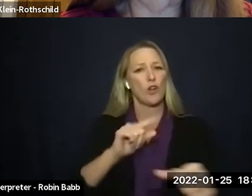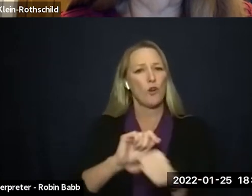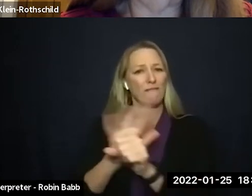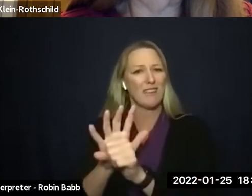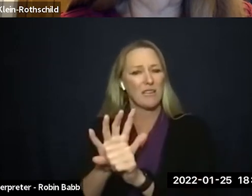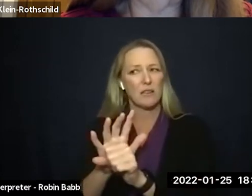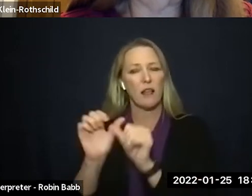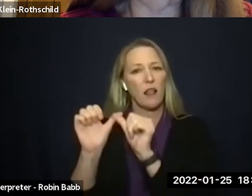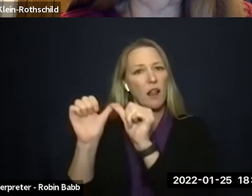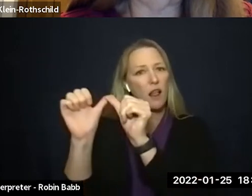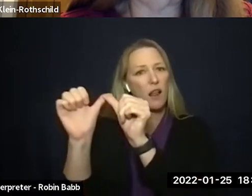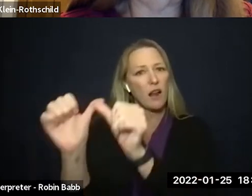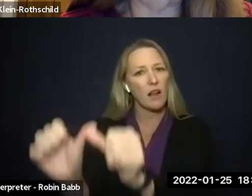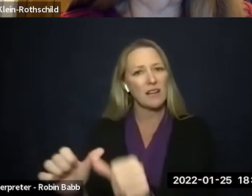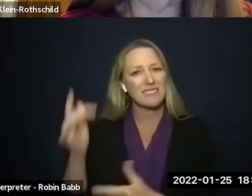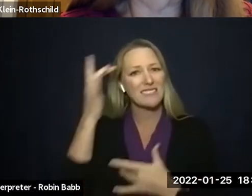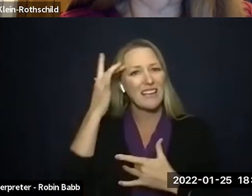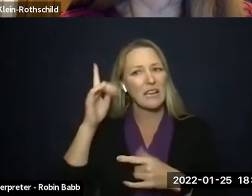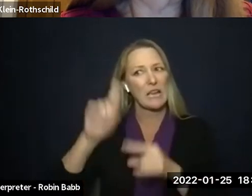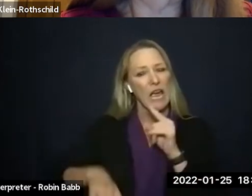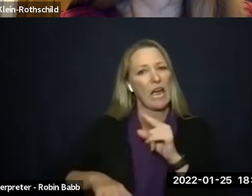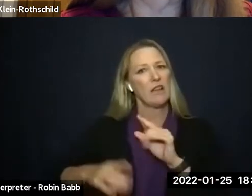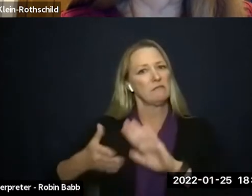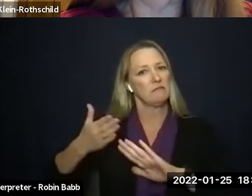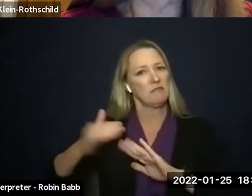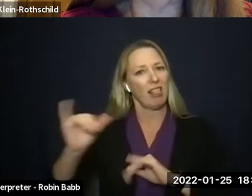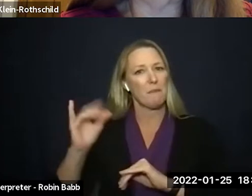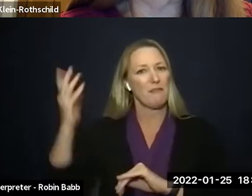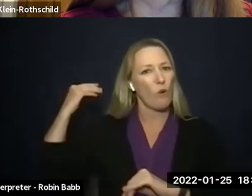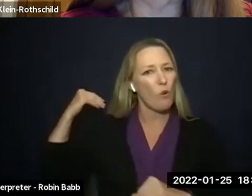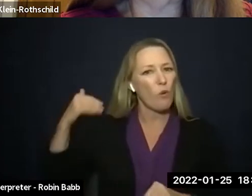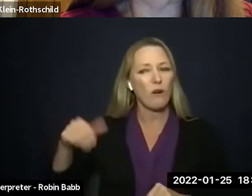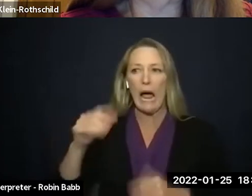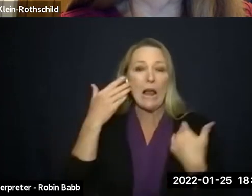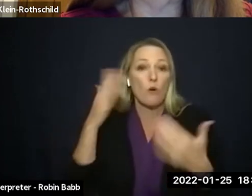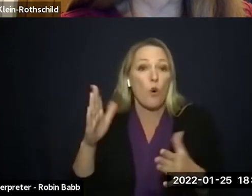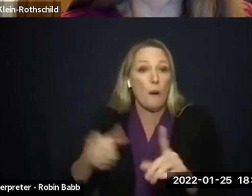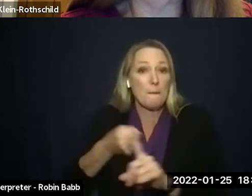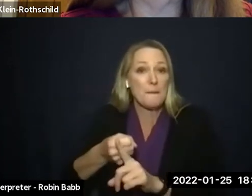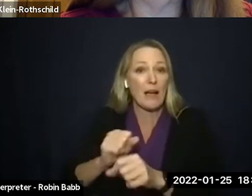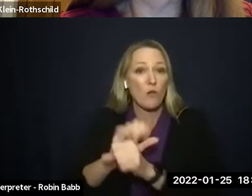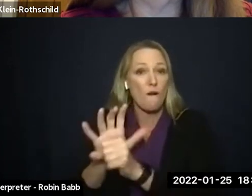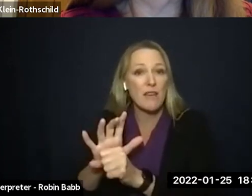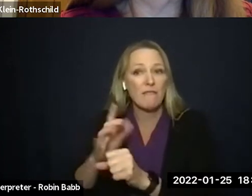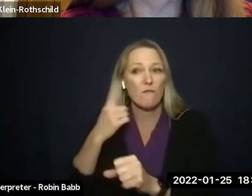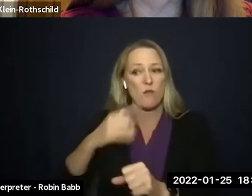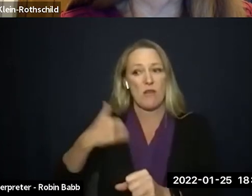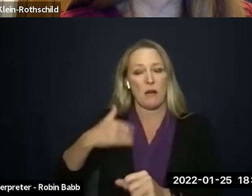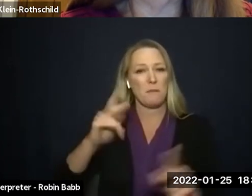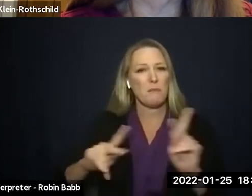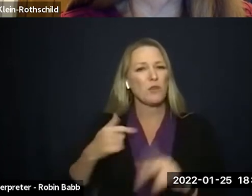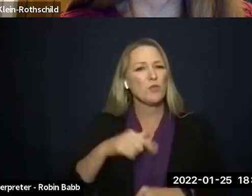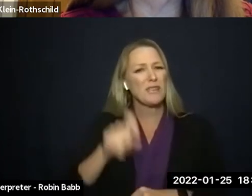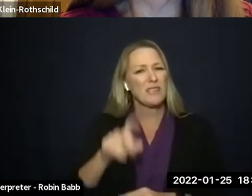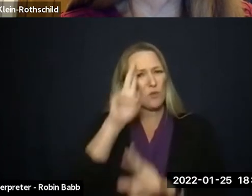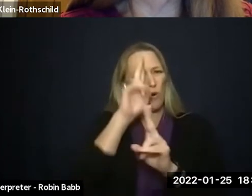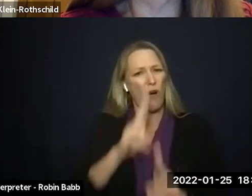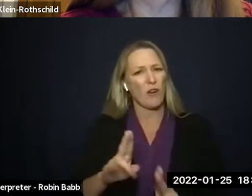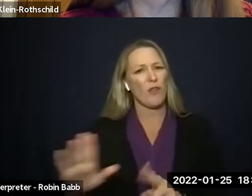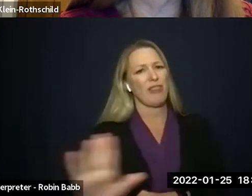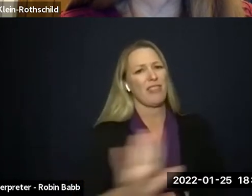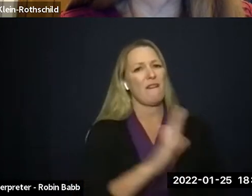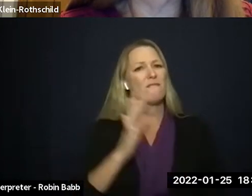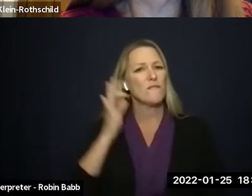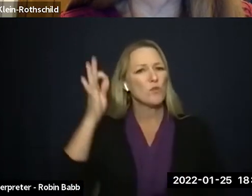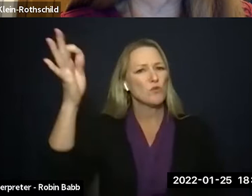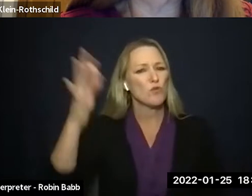we don't know enough about the long-term impacts for young people so we really need to move in a way that honors their future and again